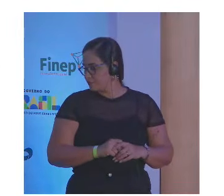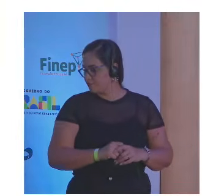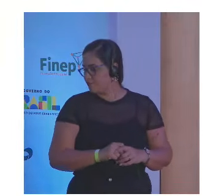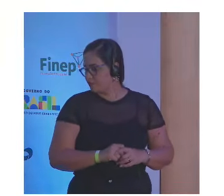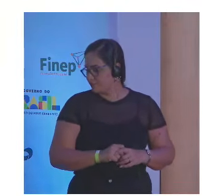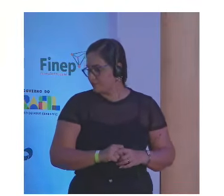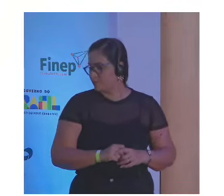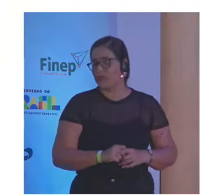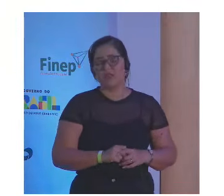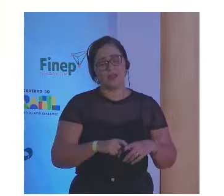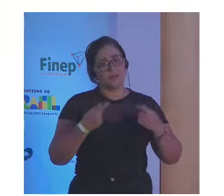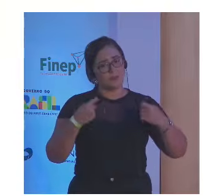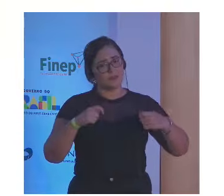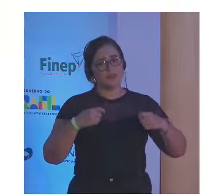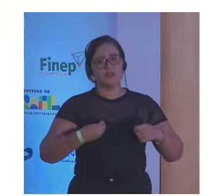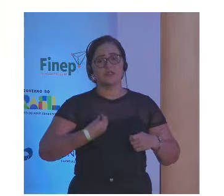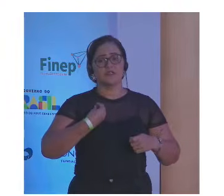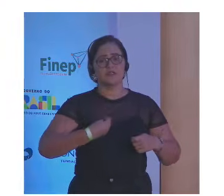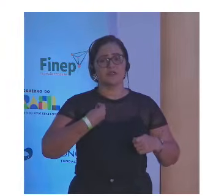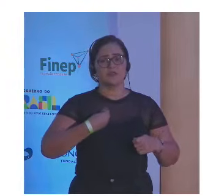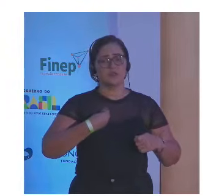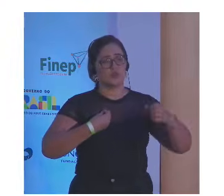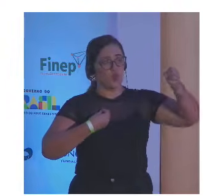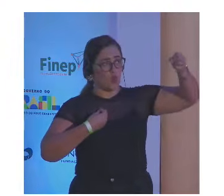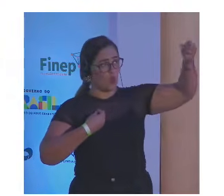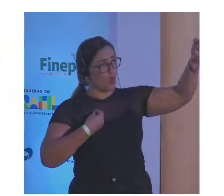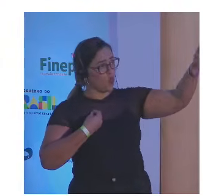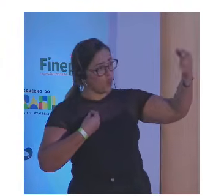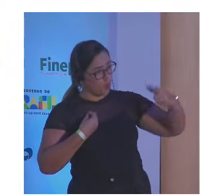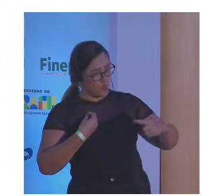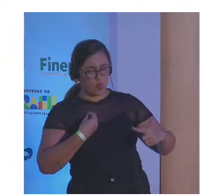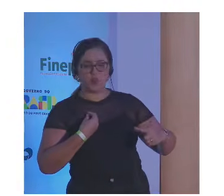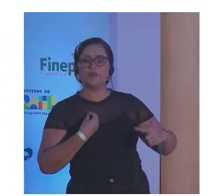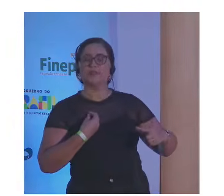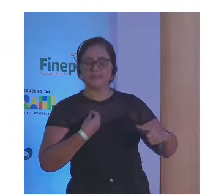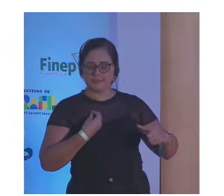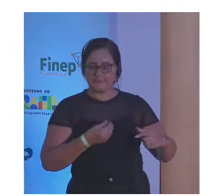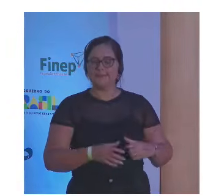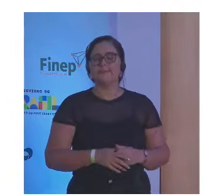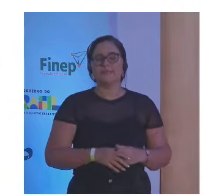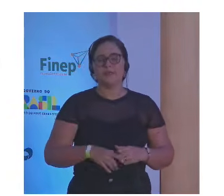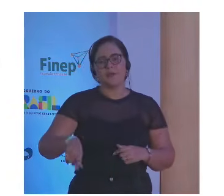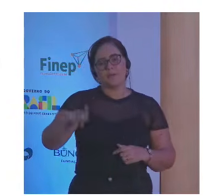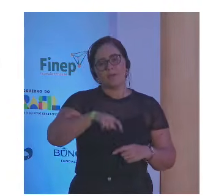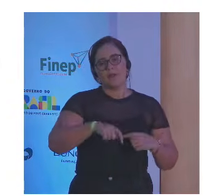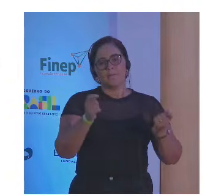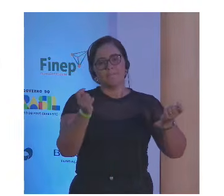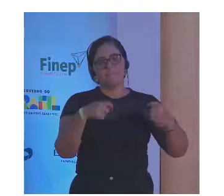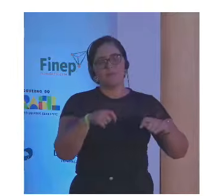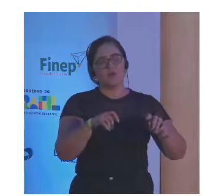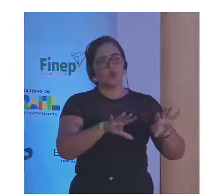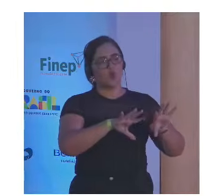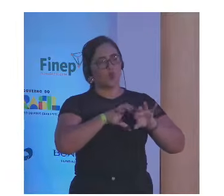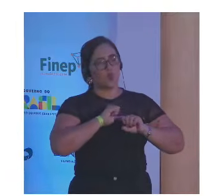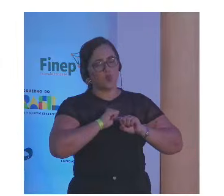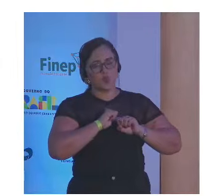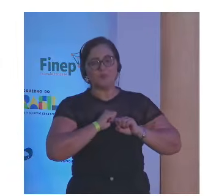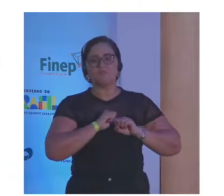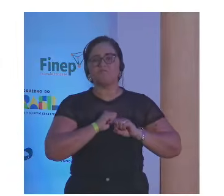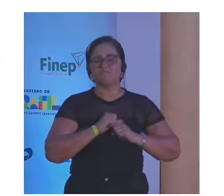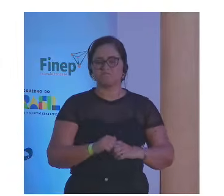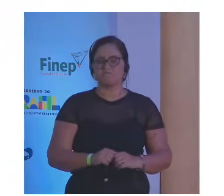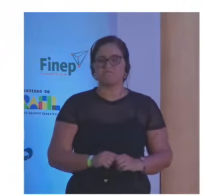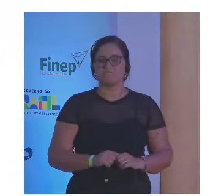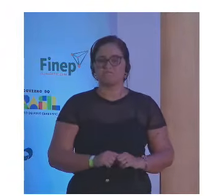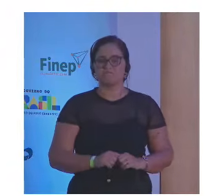ample sunshine, because the reef organisms photosynthesize, and I'm coming to that. Clear and